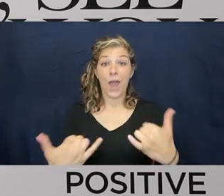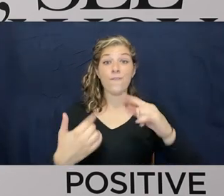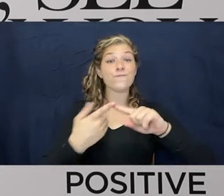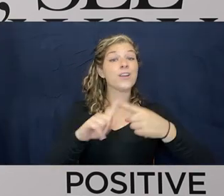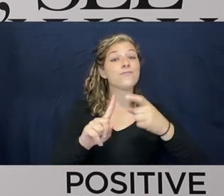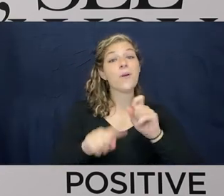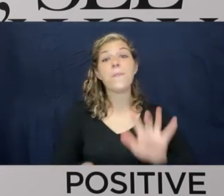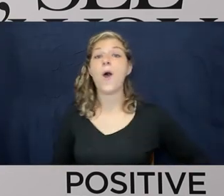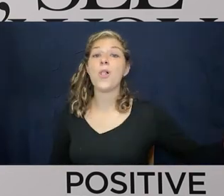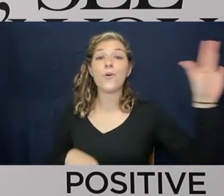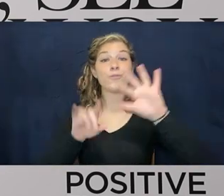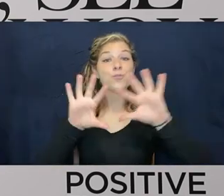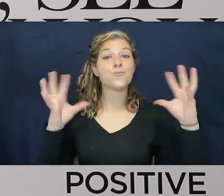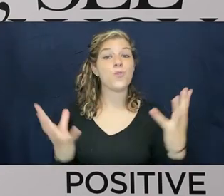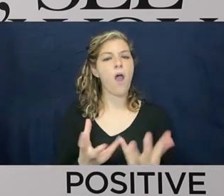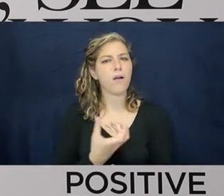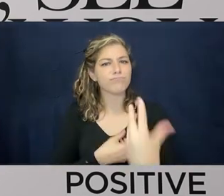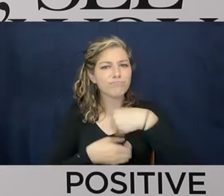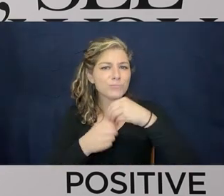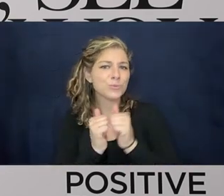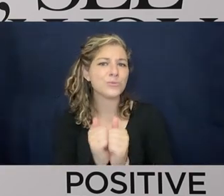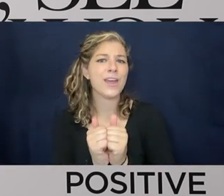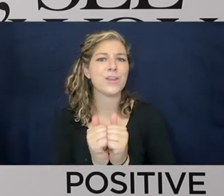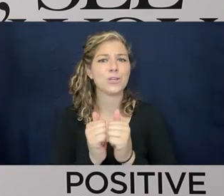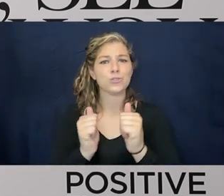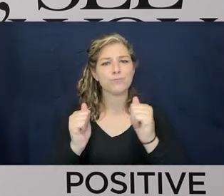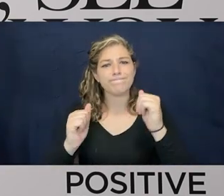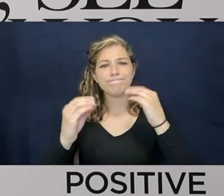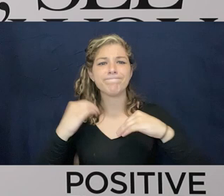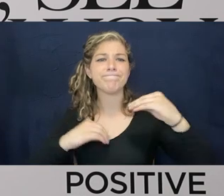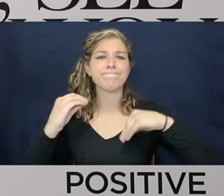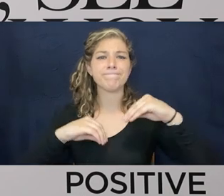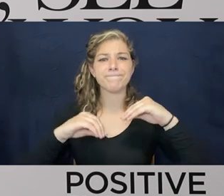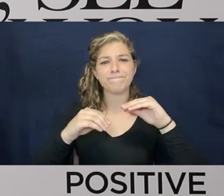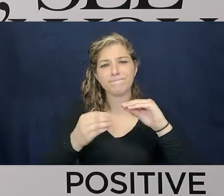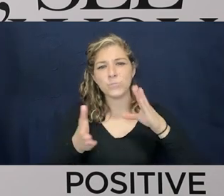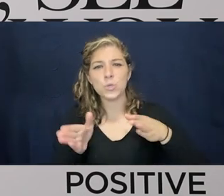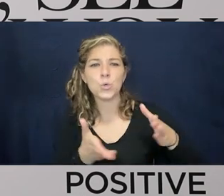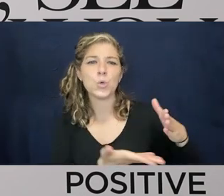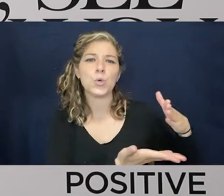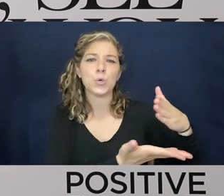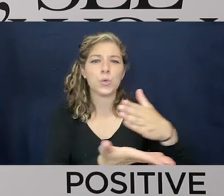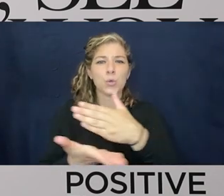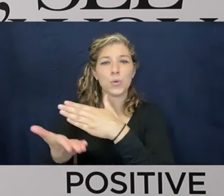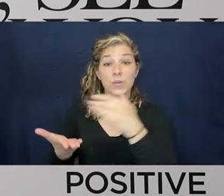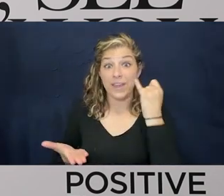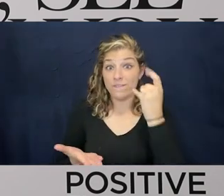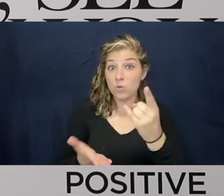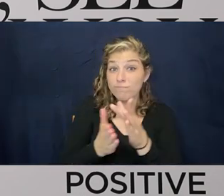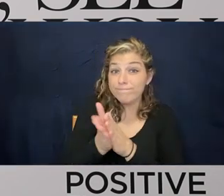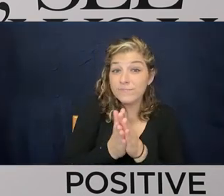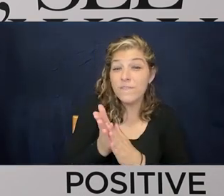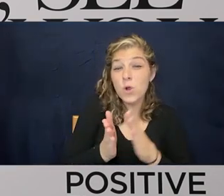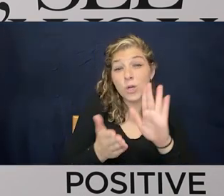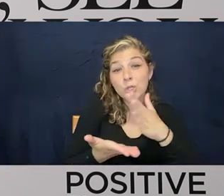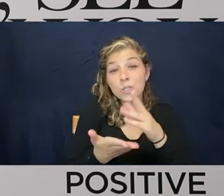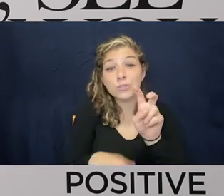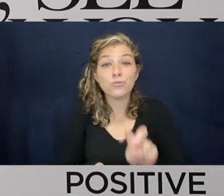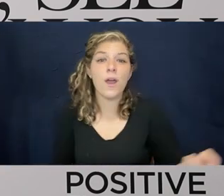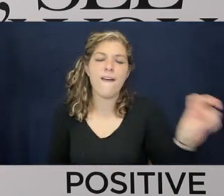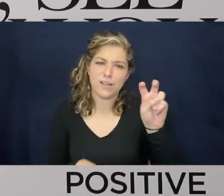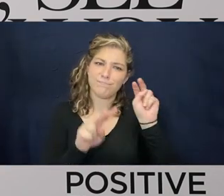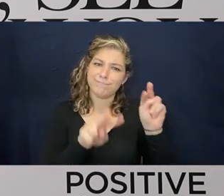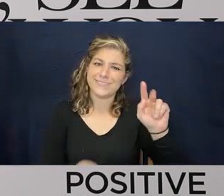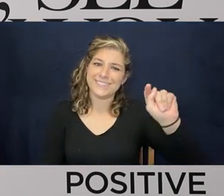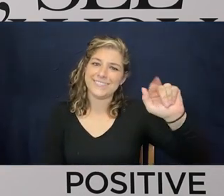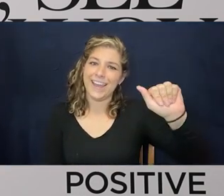technology, friends from around the world can come together to prepare and share a meal? If you have a passion for food and travel, you